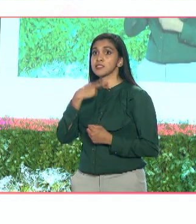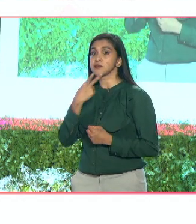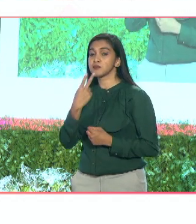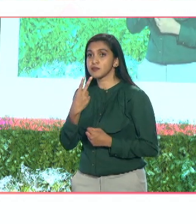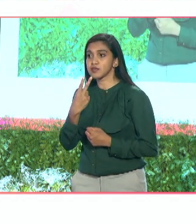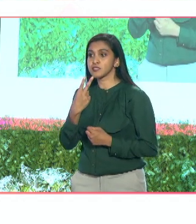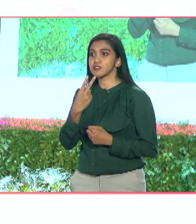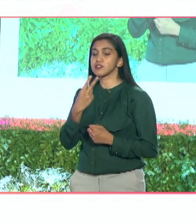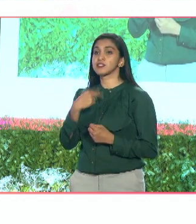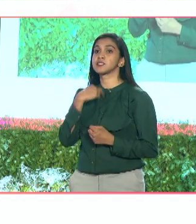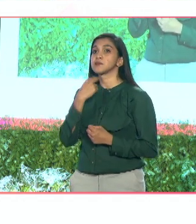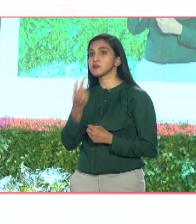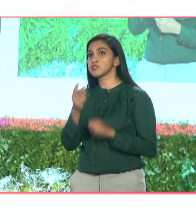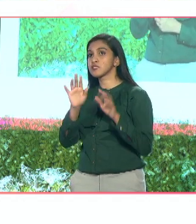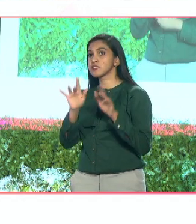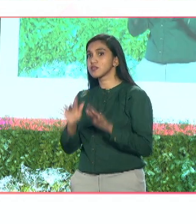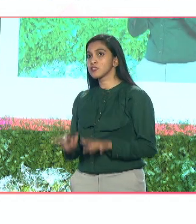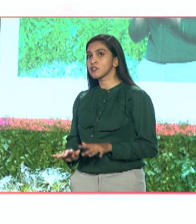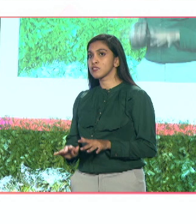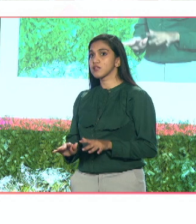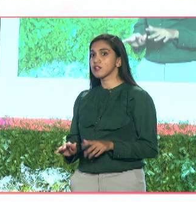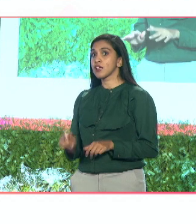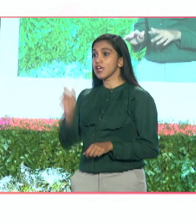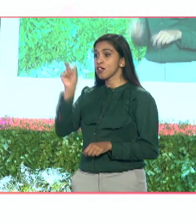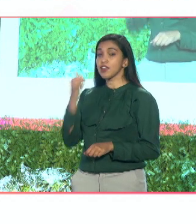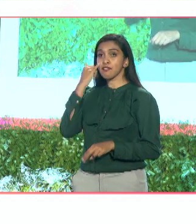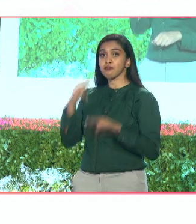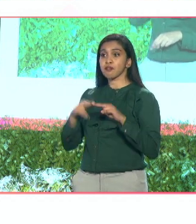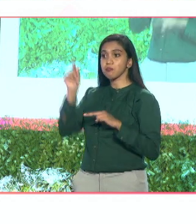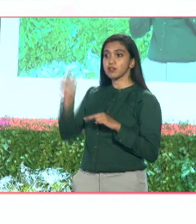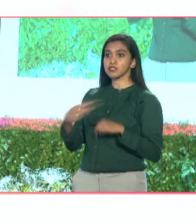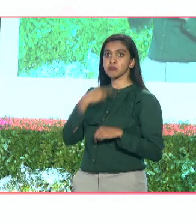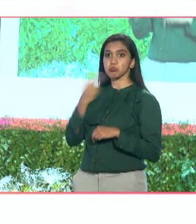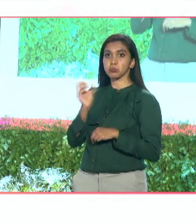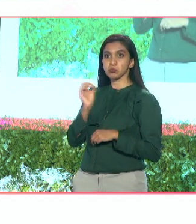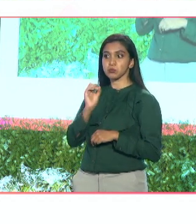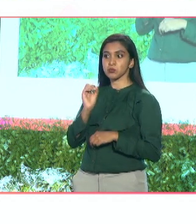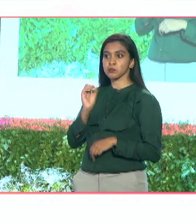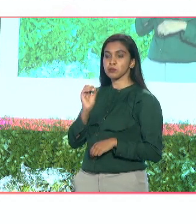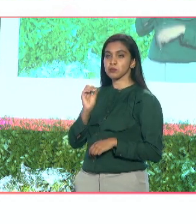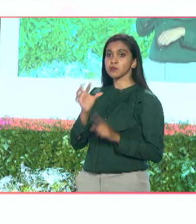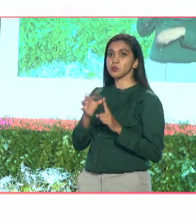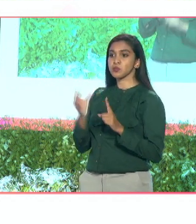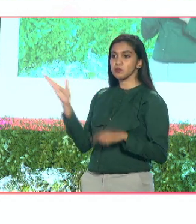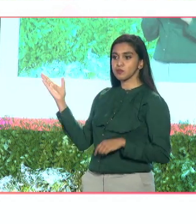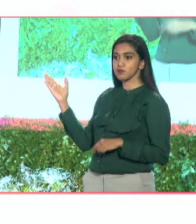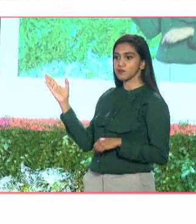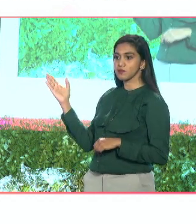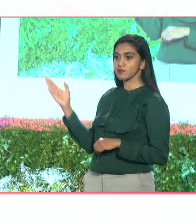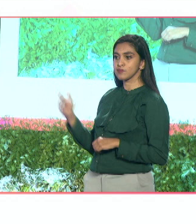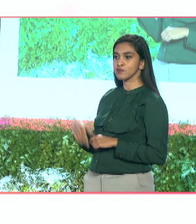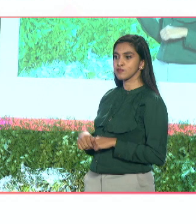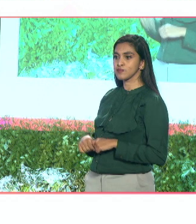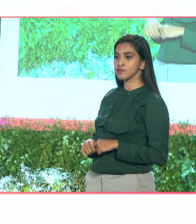any regional language. But if the user is non-verbal, they can open an on-screen keyboard like this.